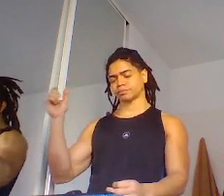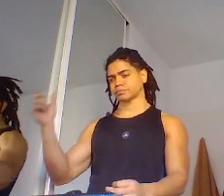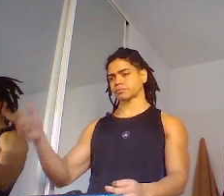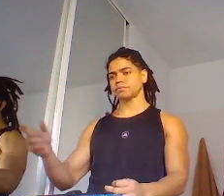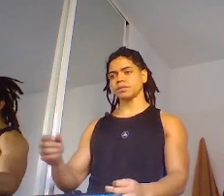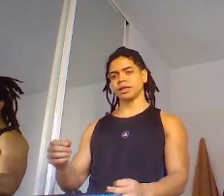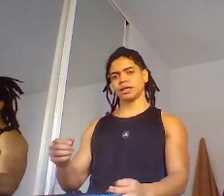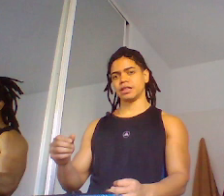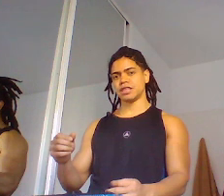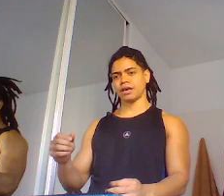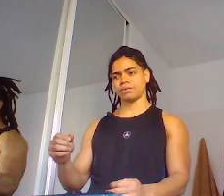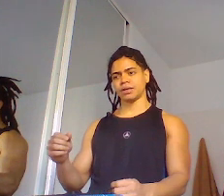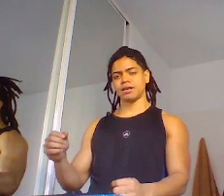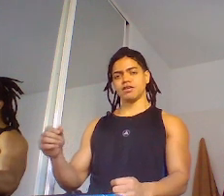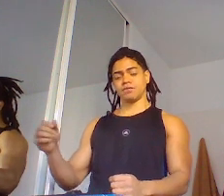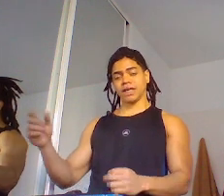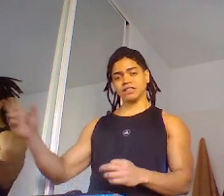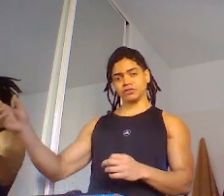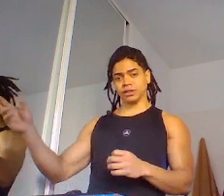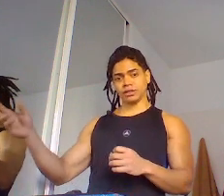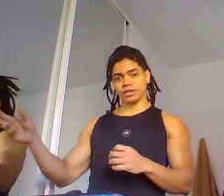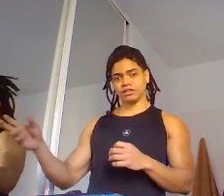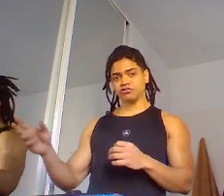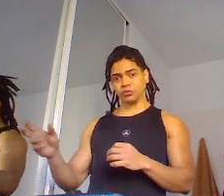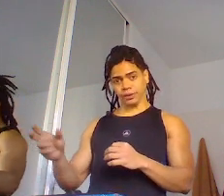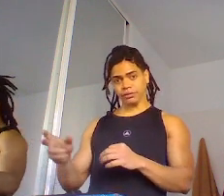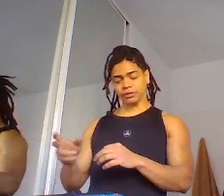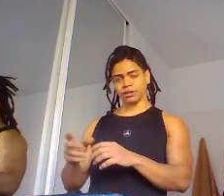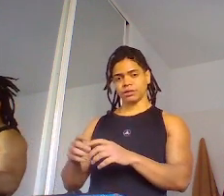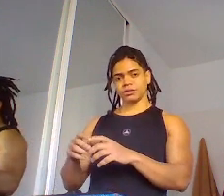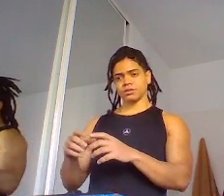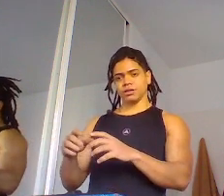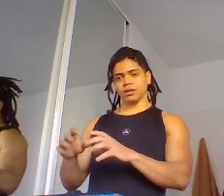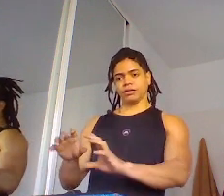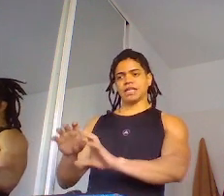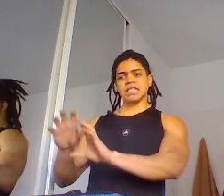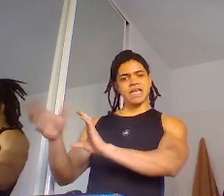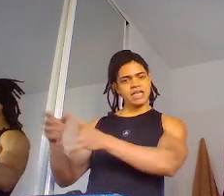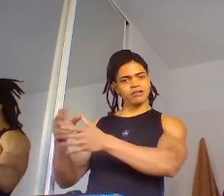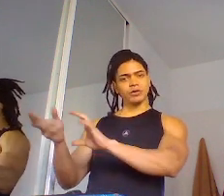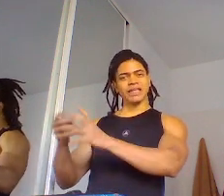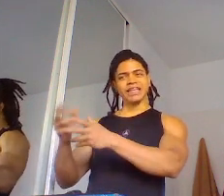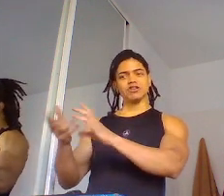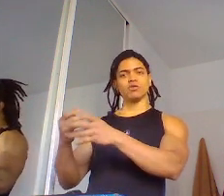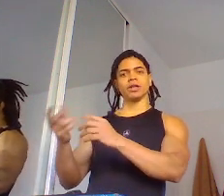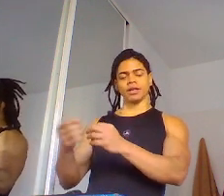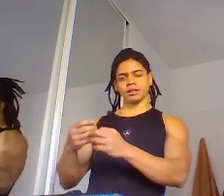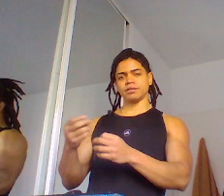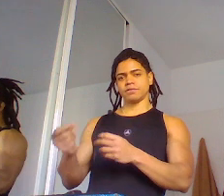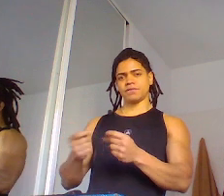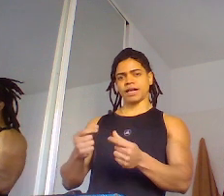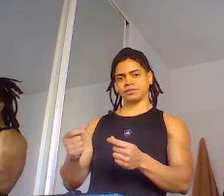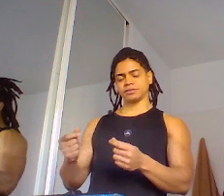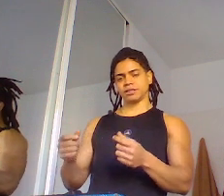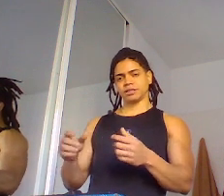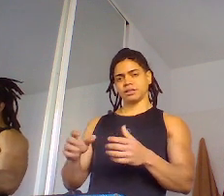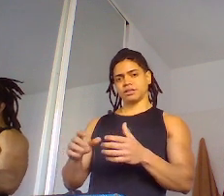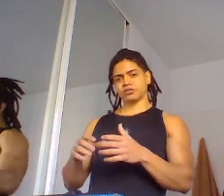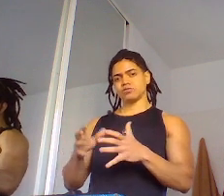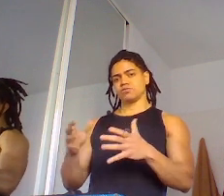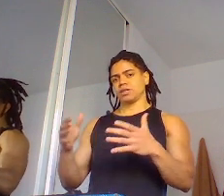term debt financial instruments. The idea here is to get liquidity